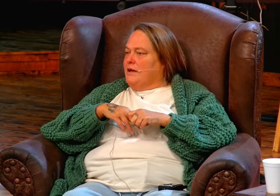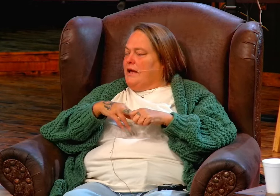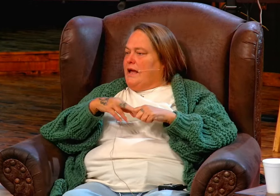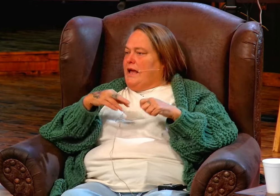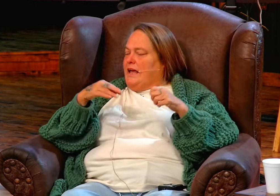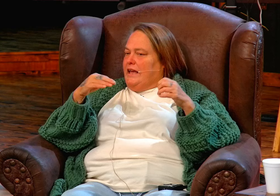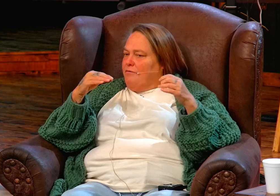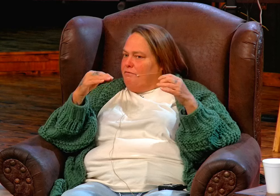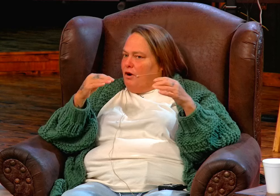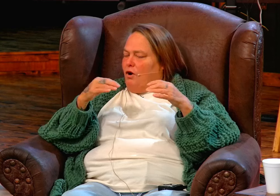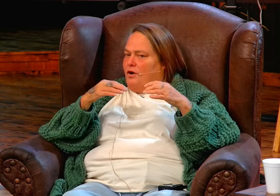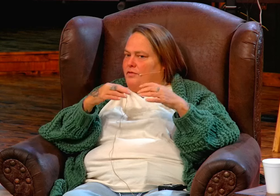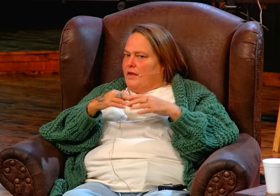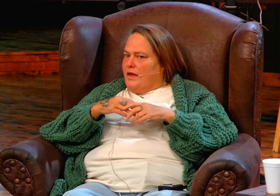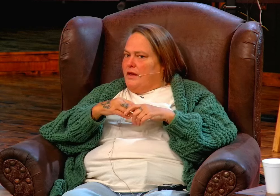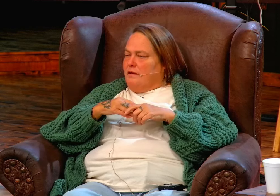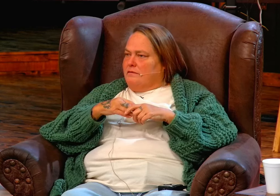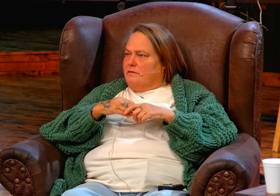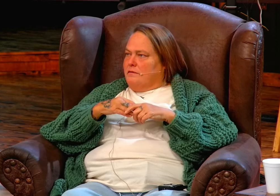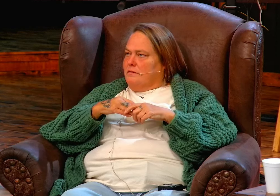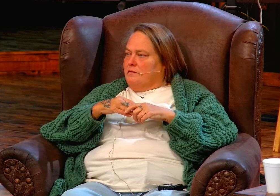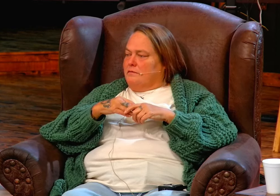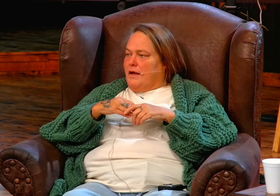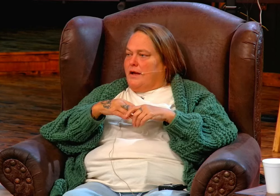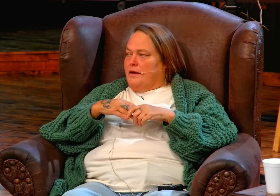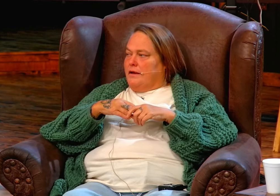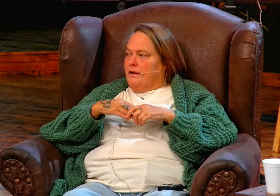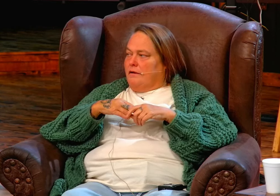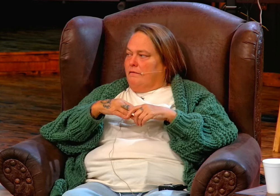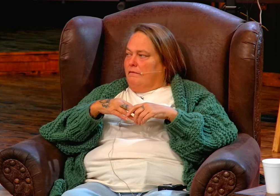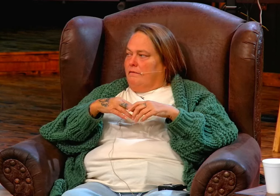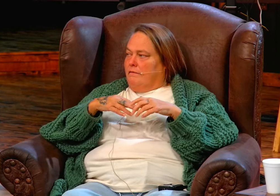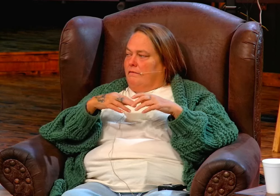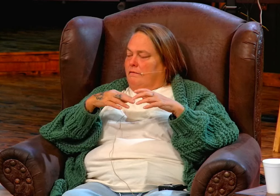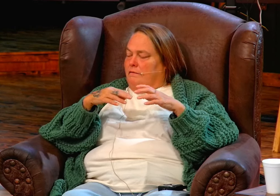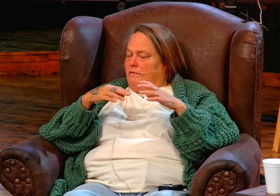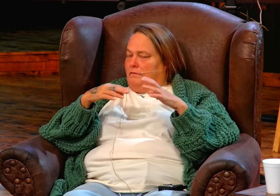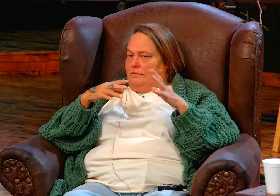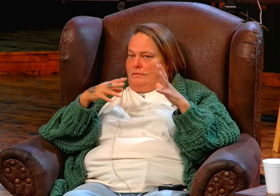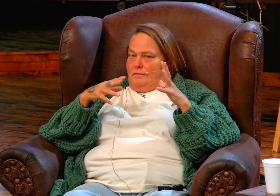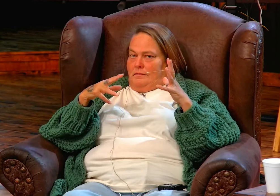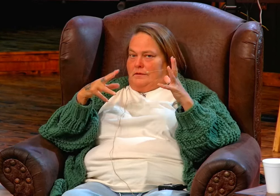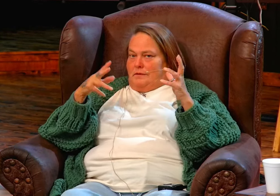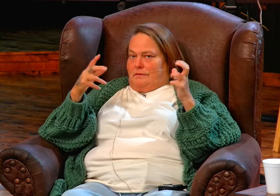witch. If there are things like